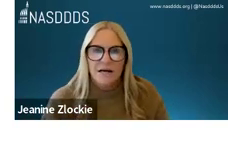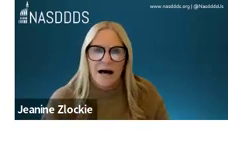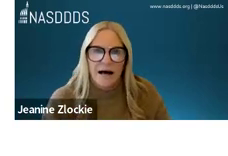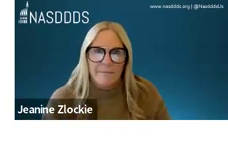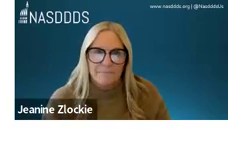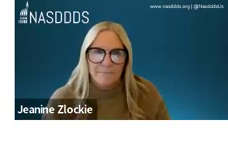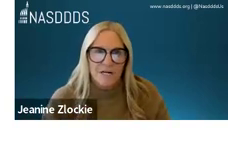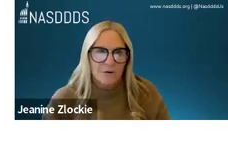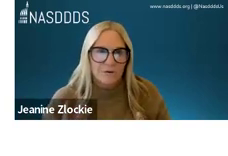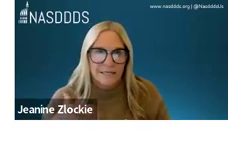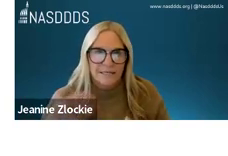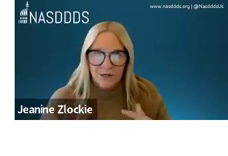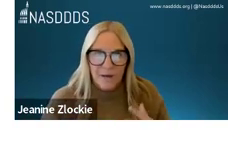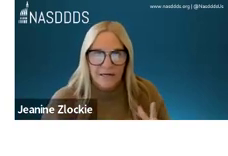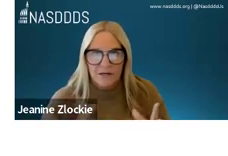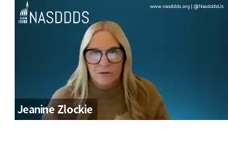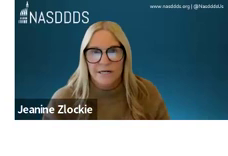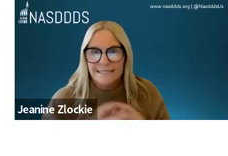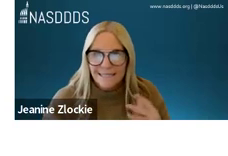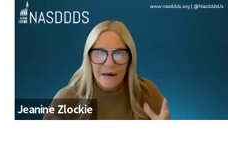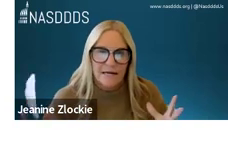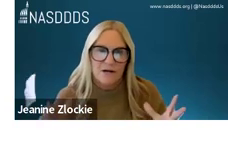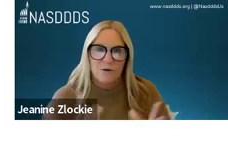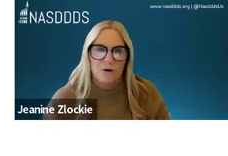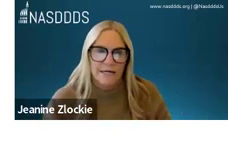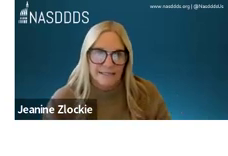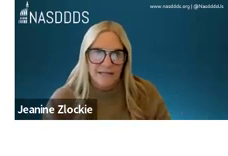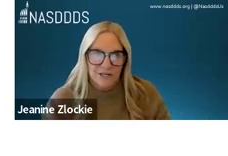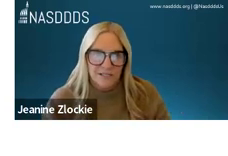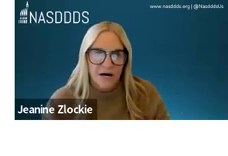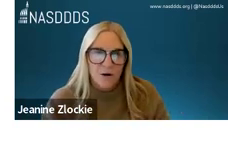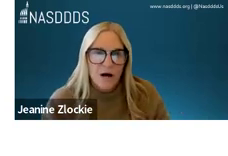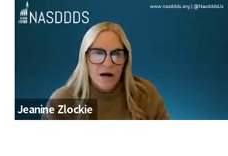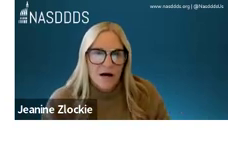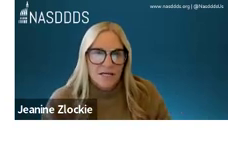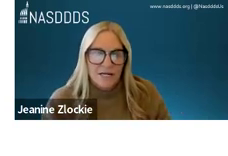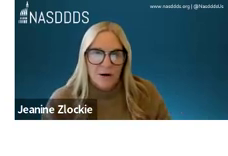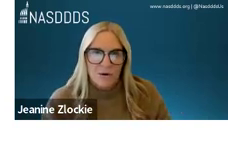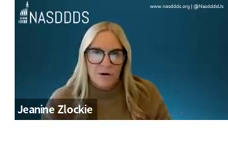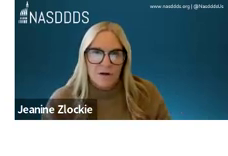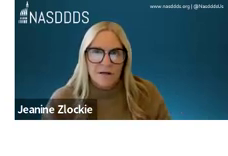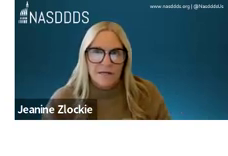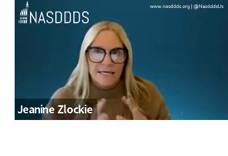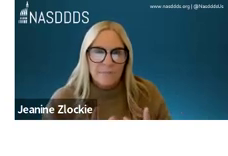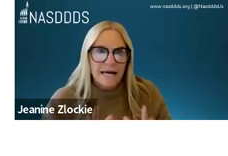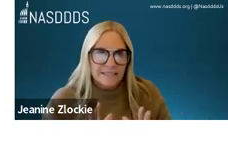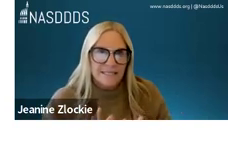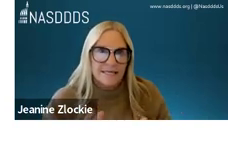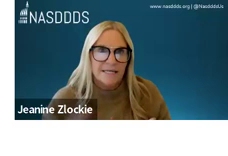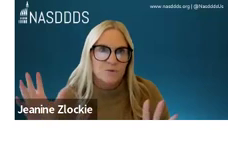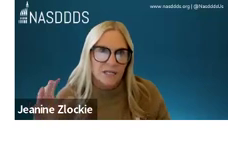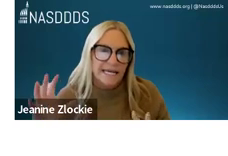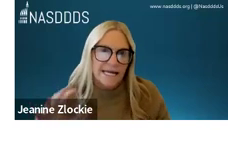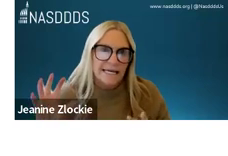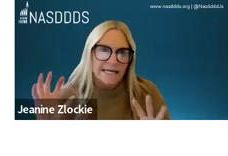child can hear better or can see better or et cetera. So, you know,